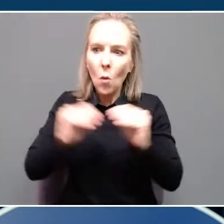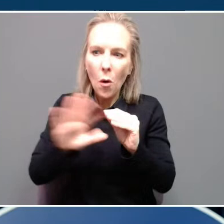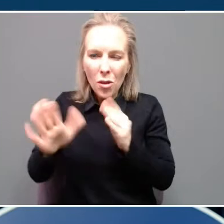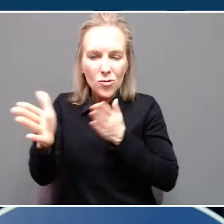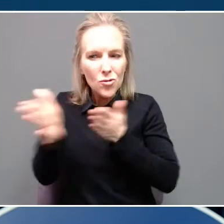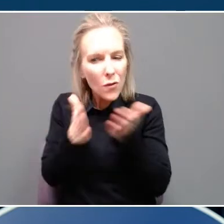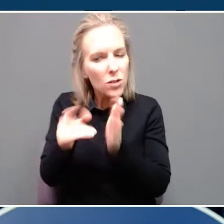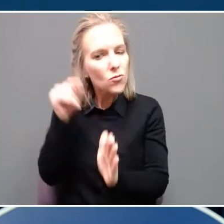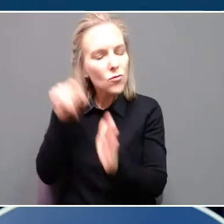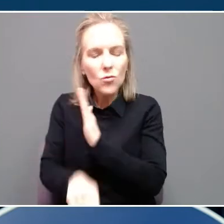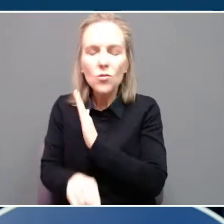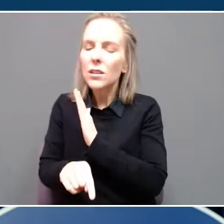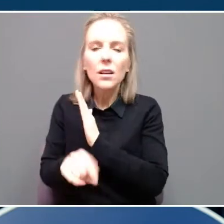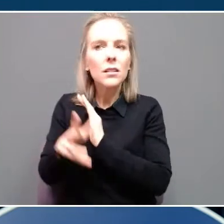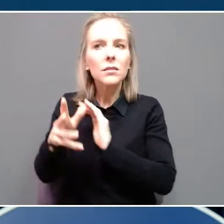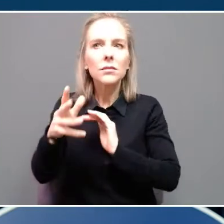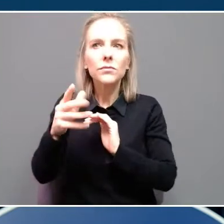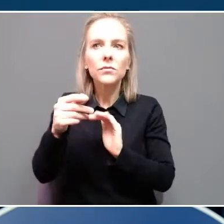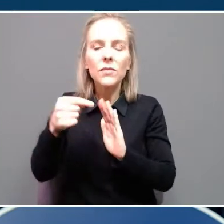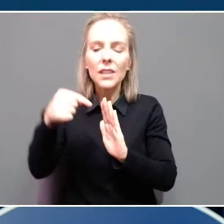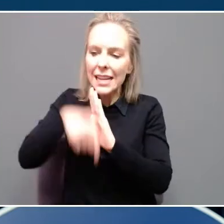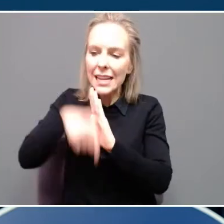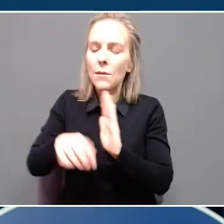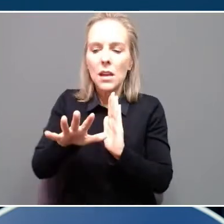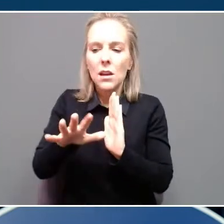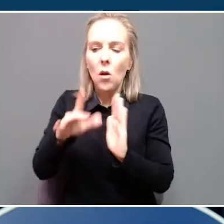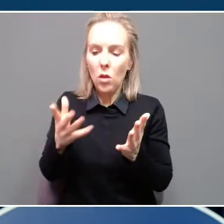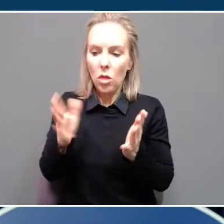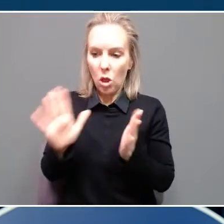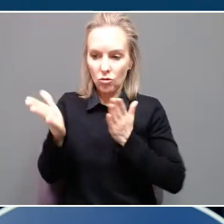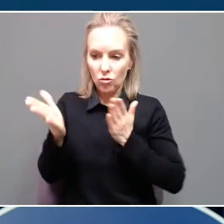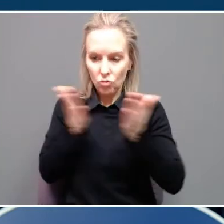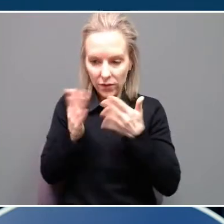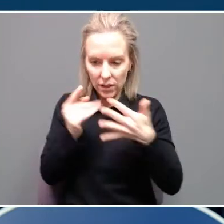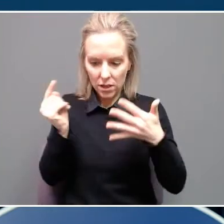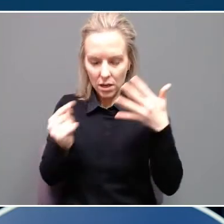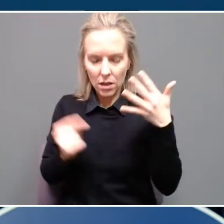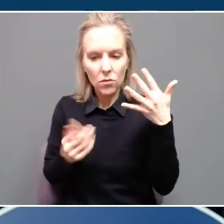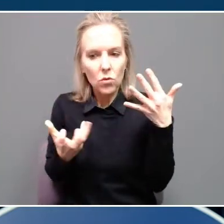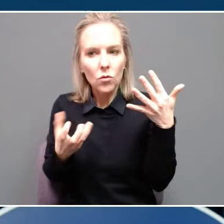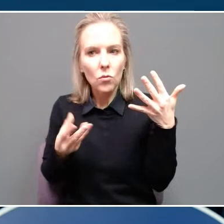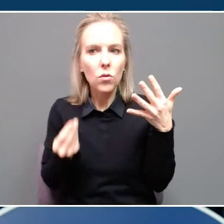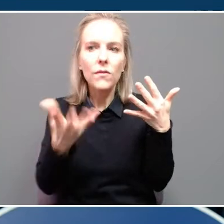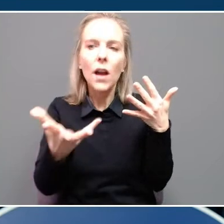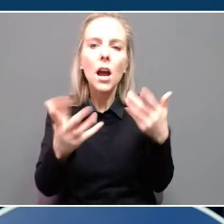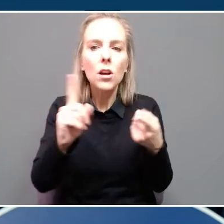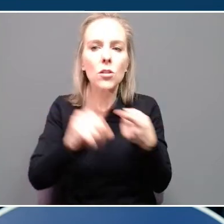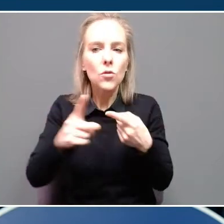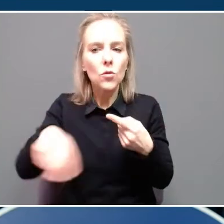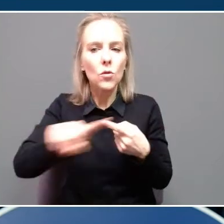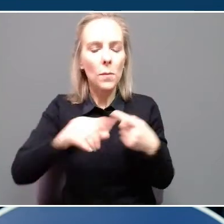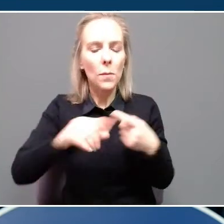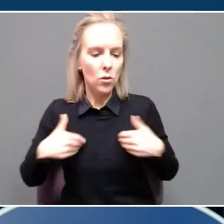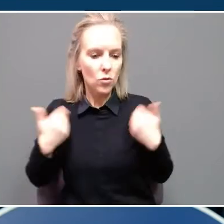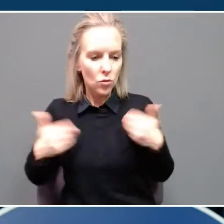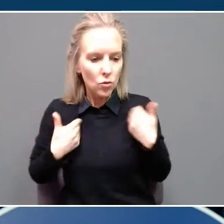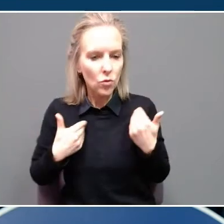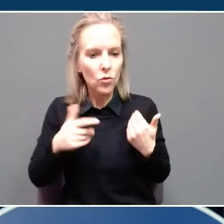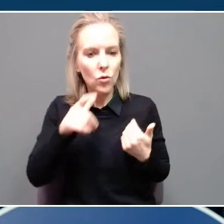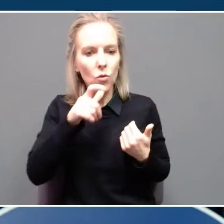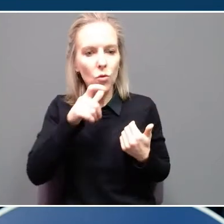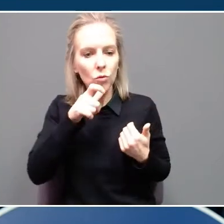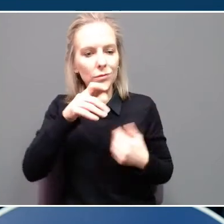we talk about or think about wanting to provide to youth that are in the criminal justice